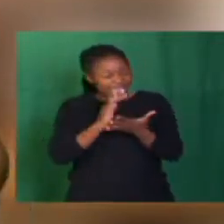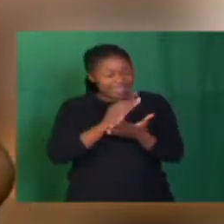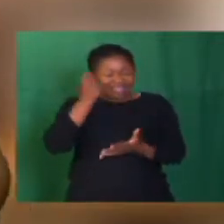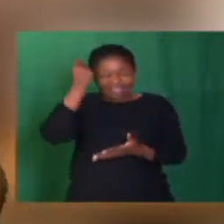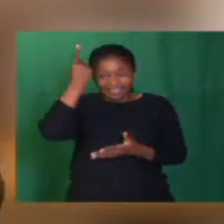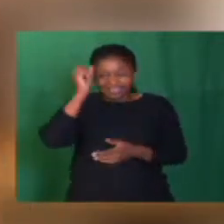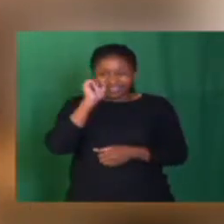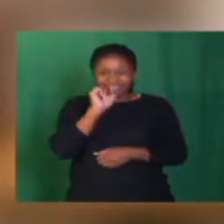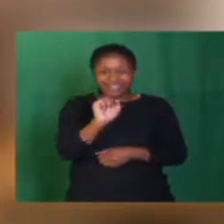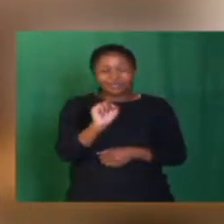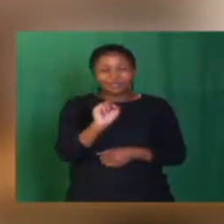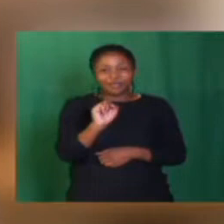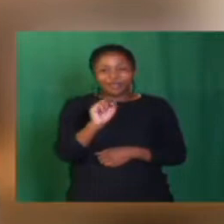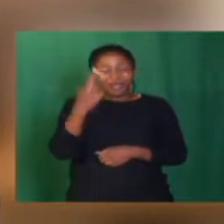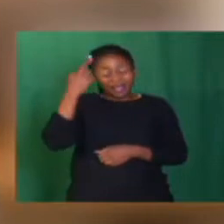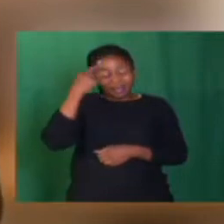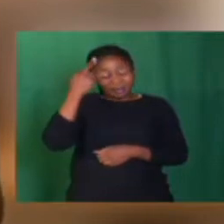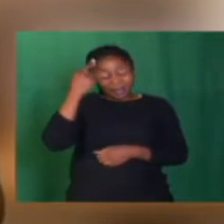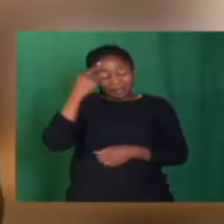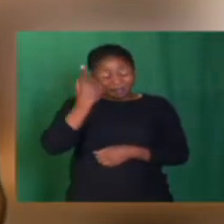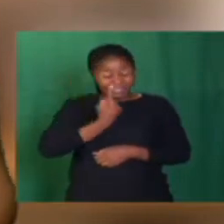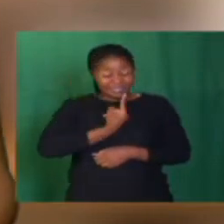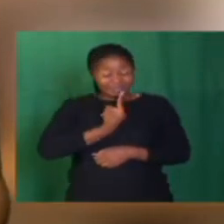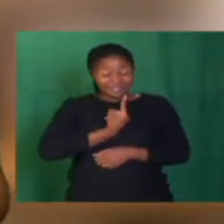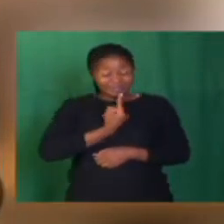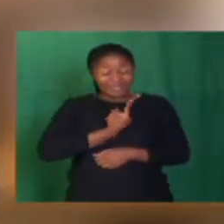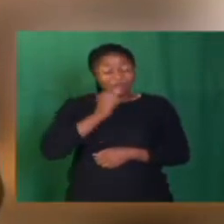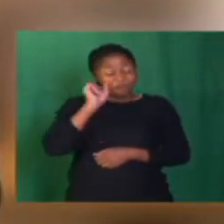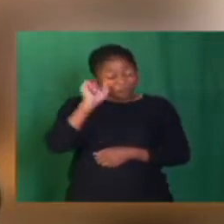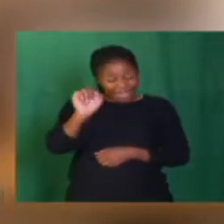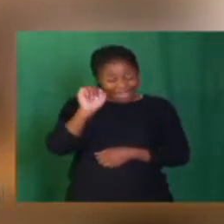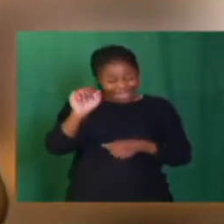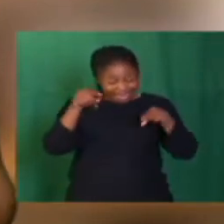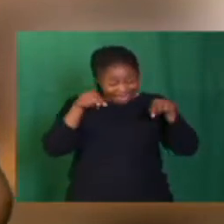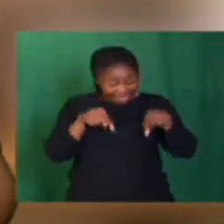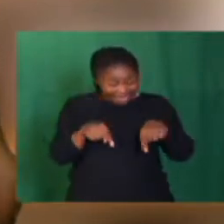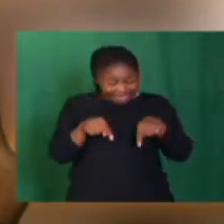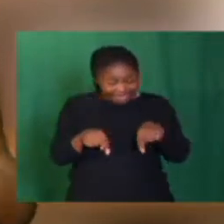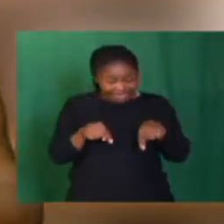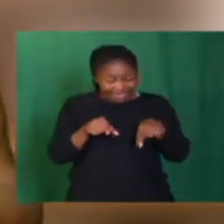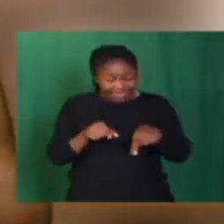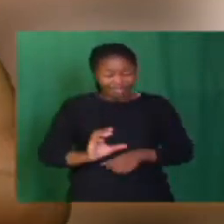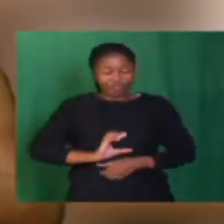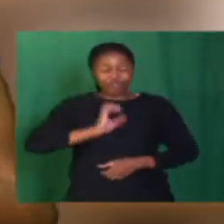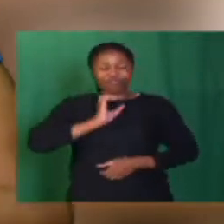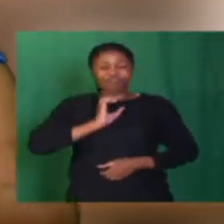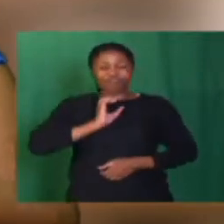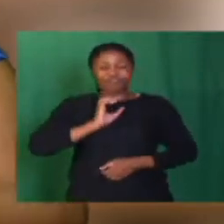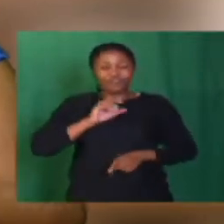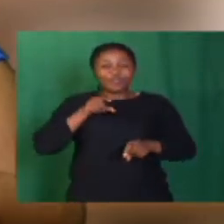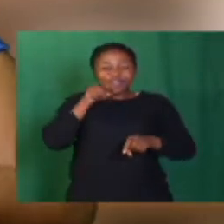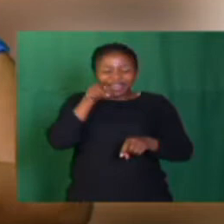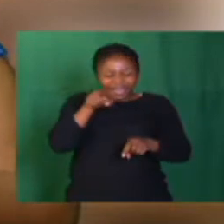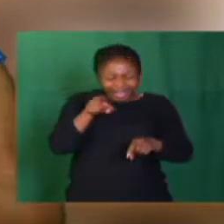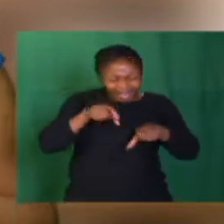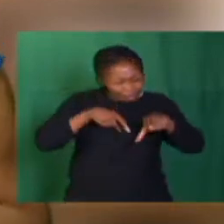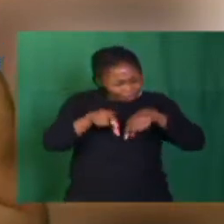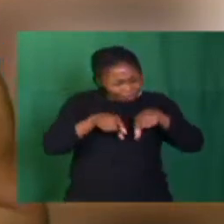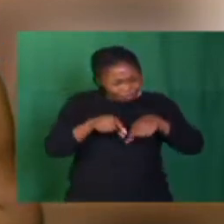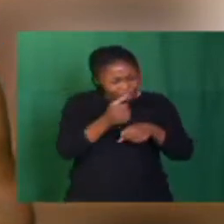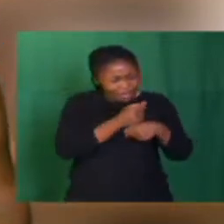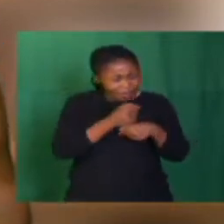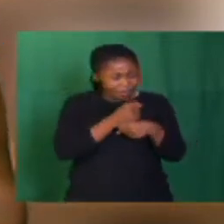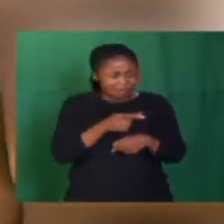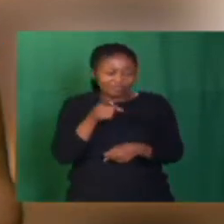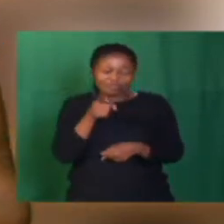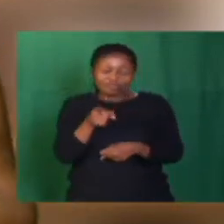in control of this part of your exam. Because the more you talk, you give more matter to the person who will be